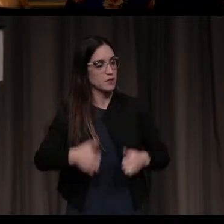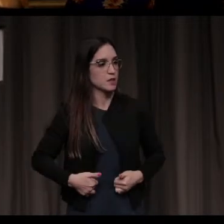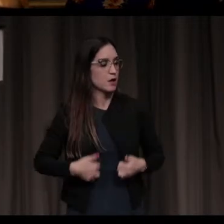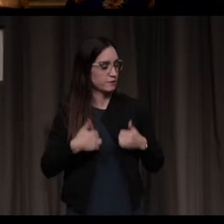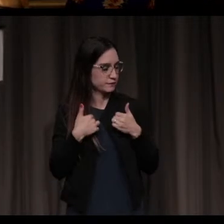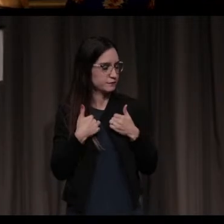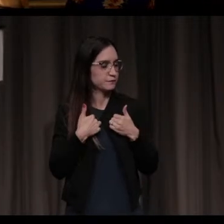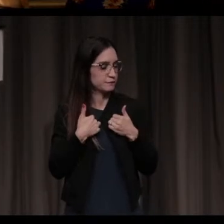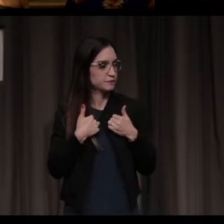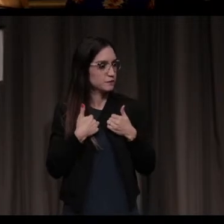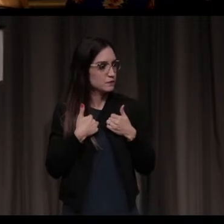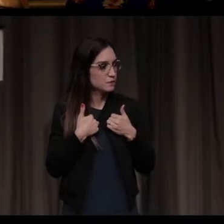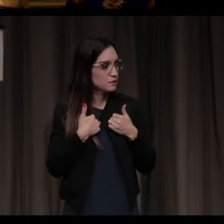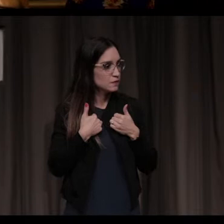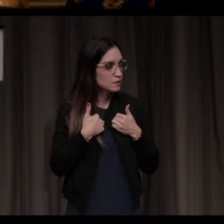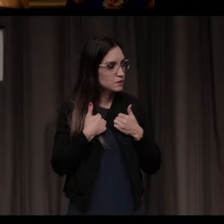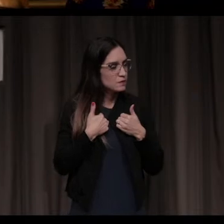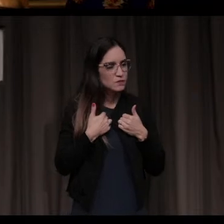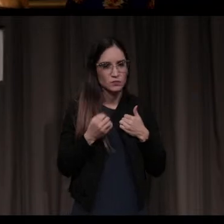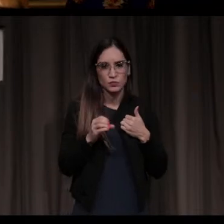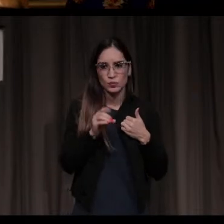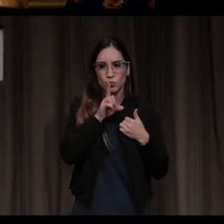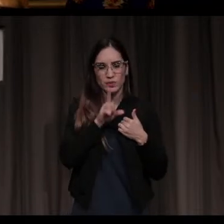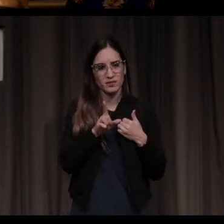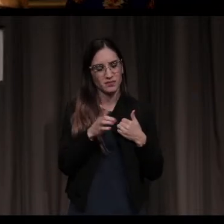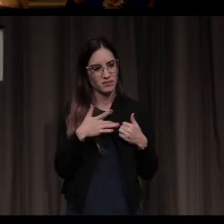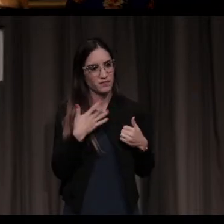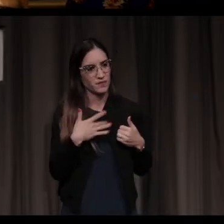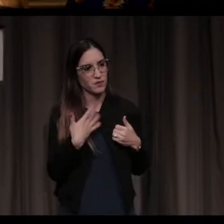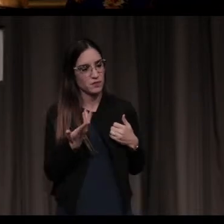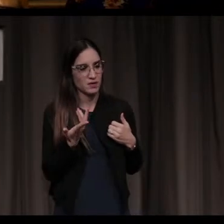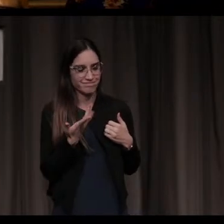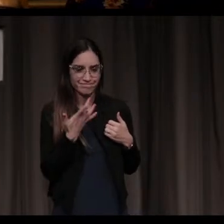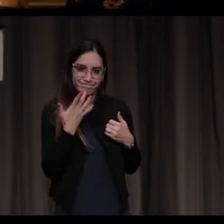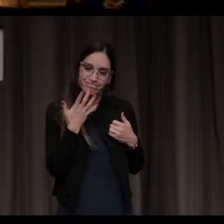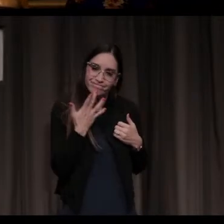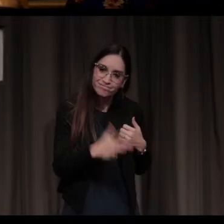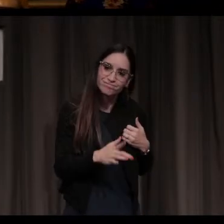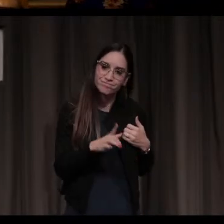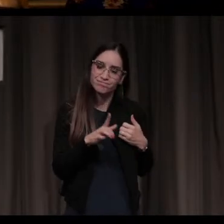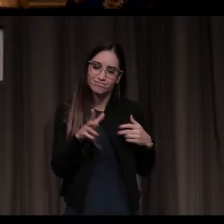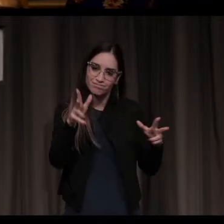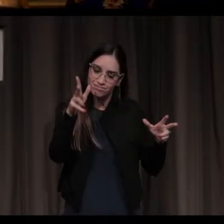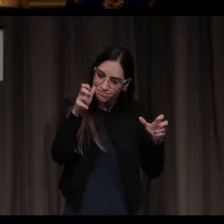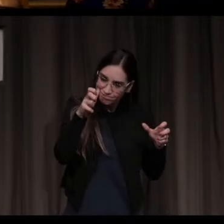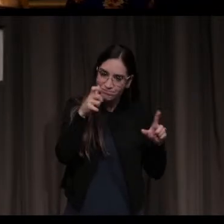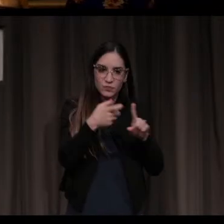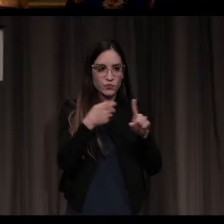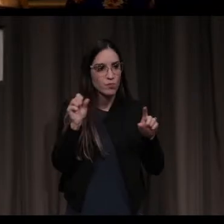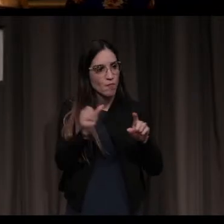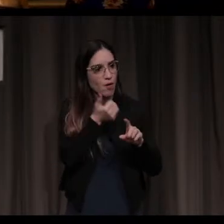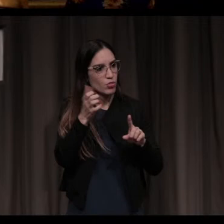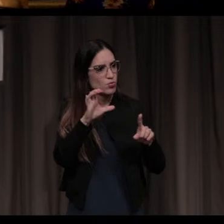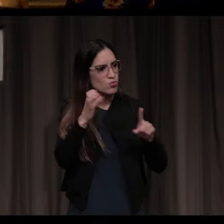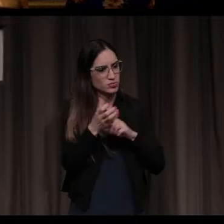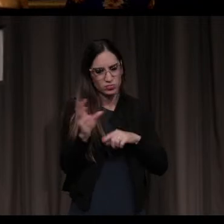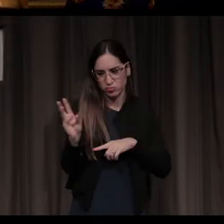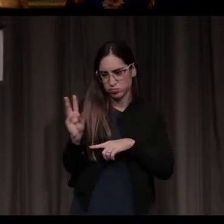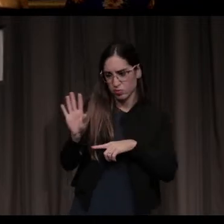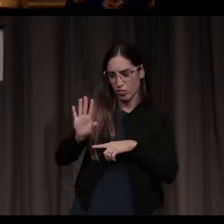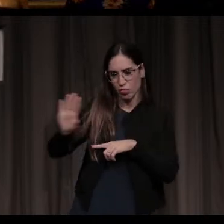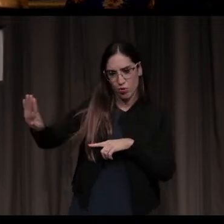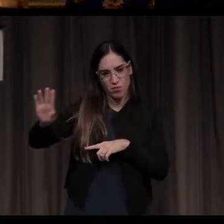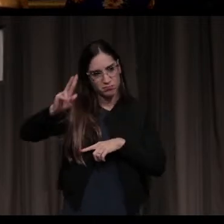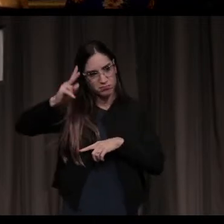think that when we have the privilege and the gift to learn from indigenous communities about what these spiritual